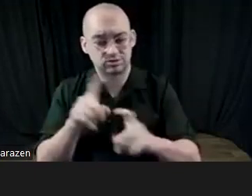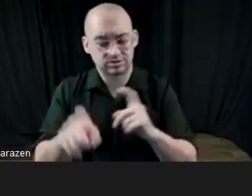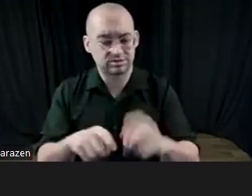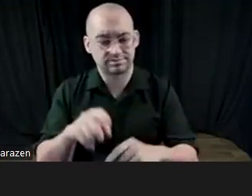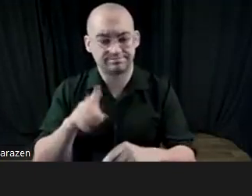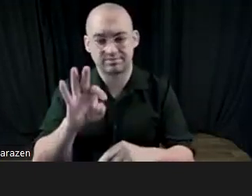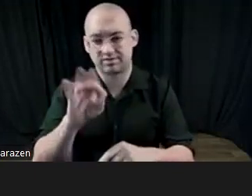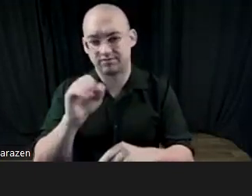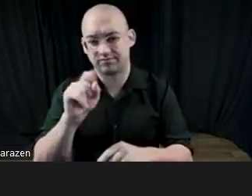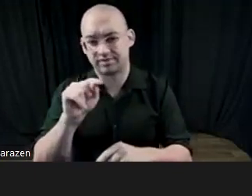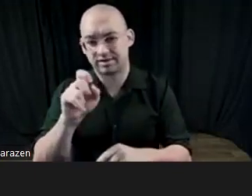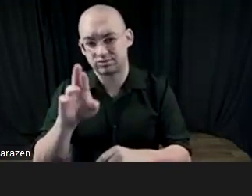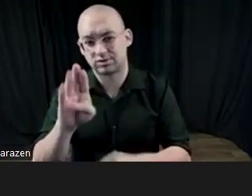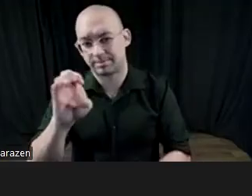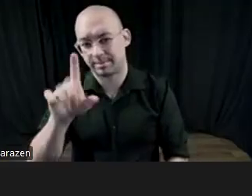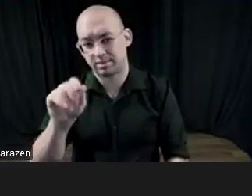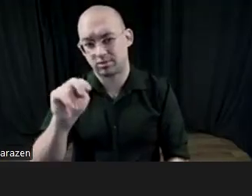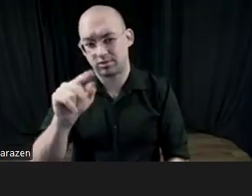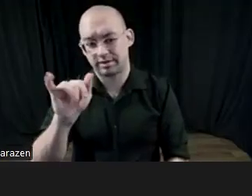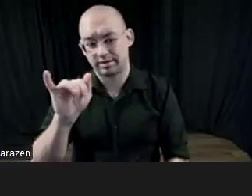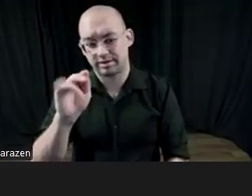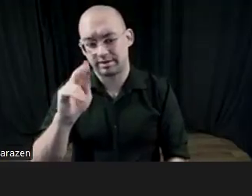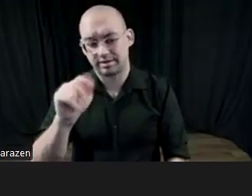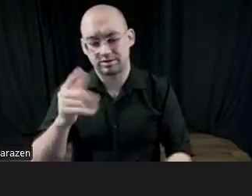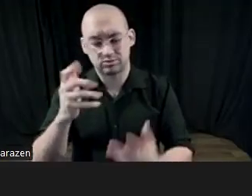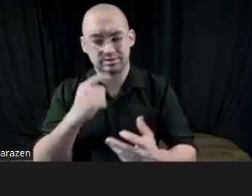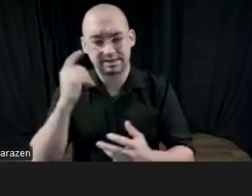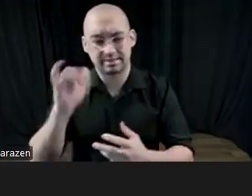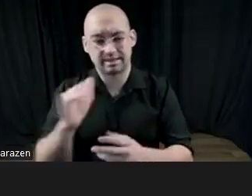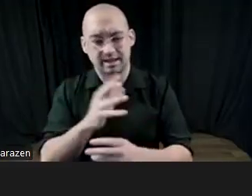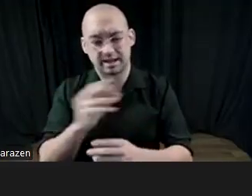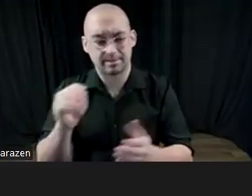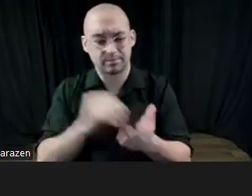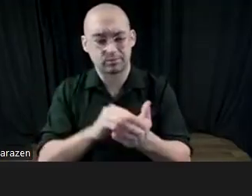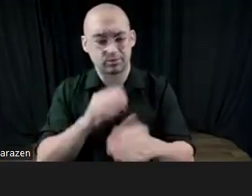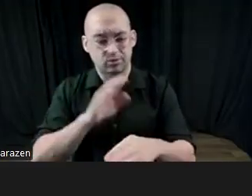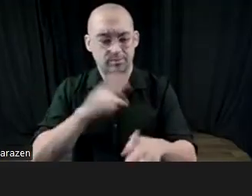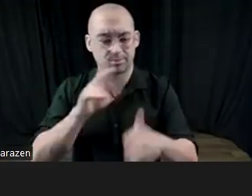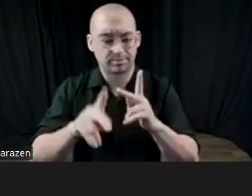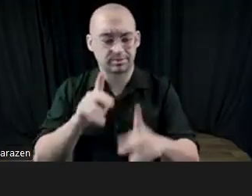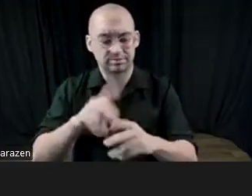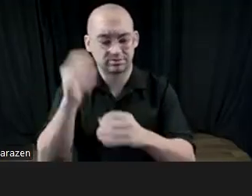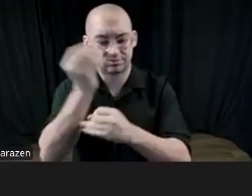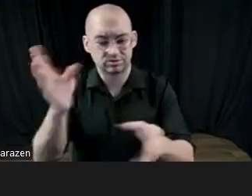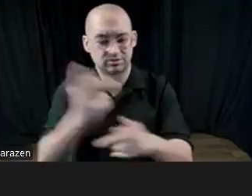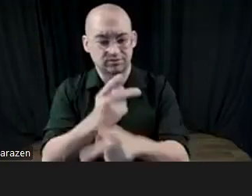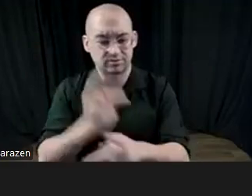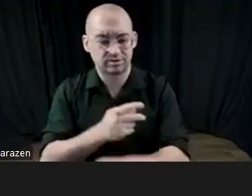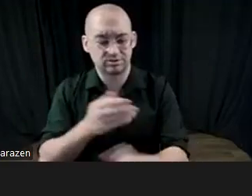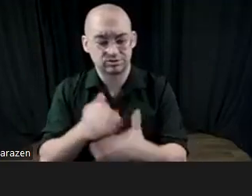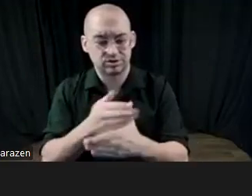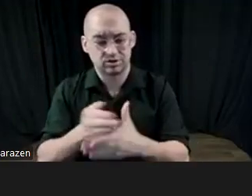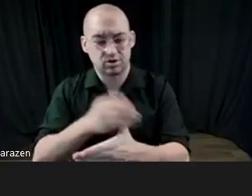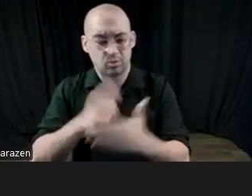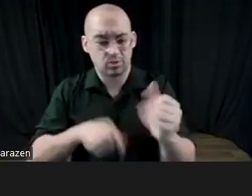in conditions that we're in right now. So just really want to mention that and also put it on people's radar that the idea of figuring out and sharing what works, both